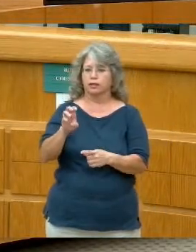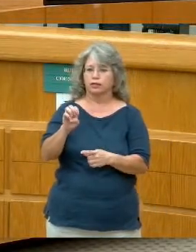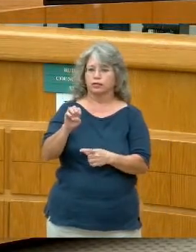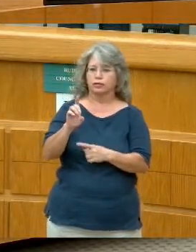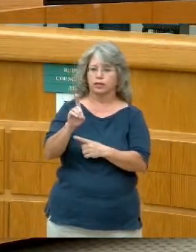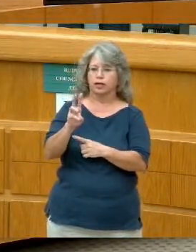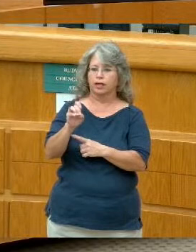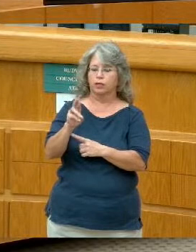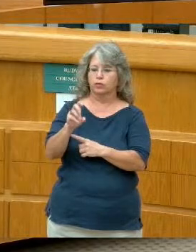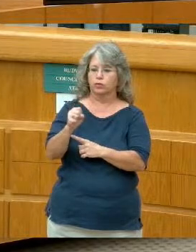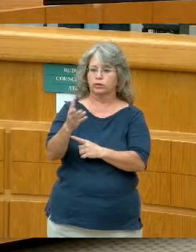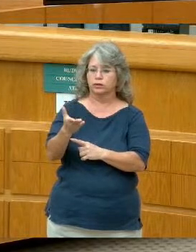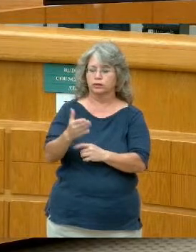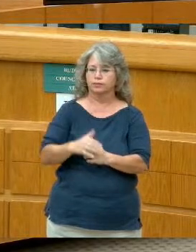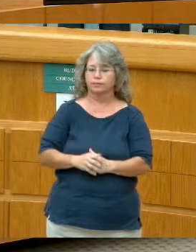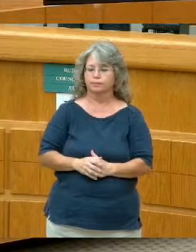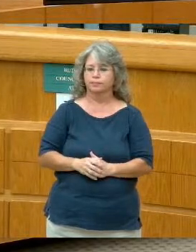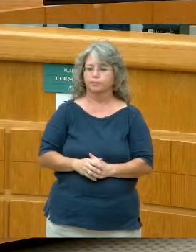Dr. Edwards.